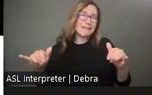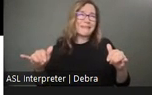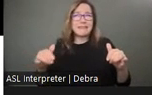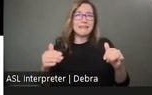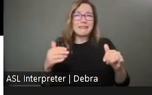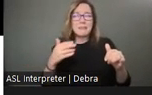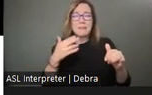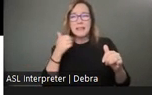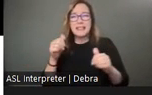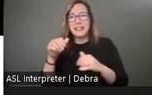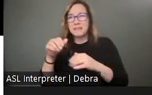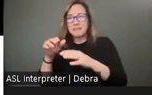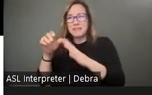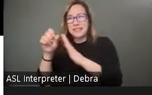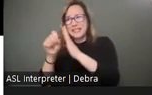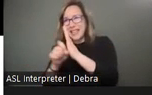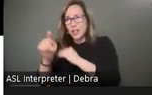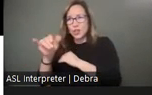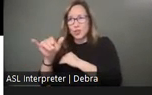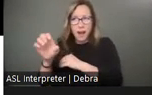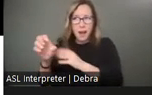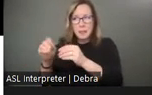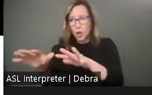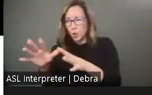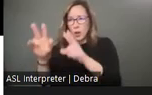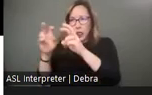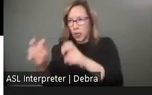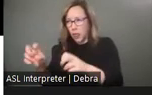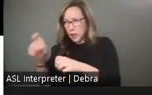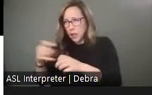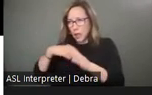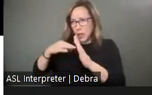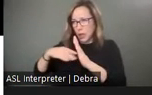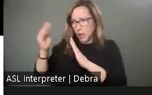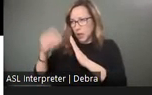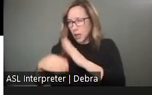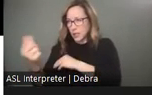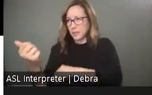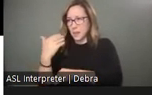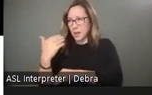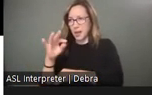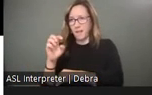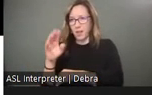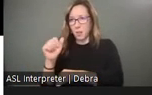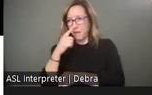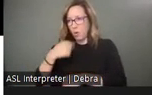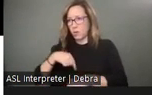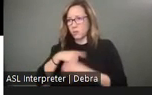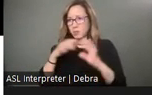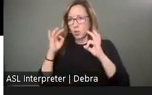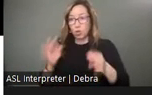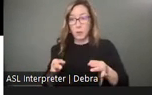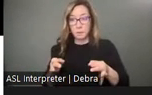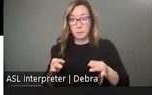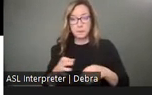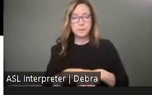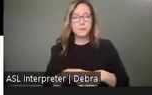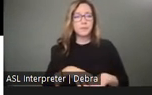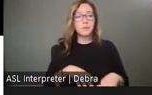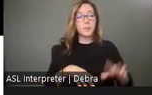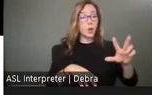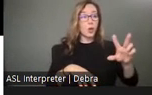is also assessing the need, completing the application, and submitting that to FEMA for determination. And day 31